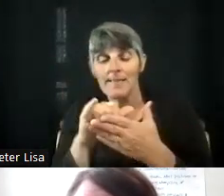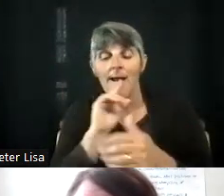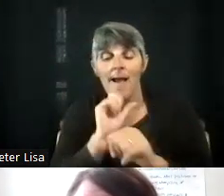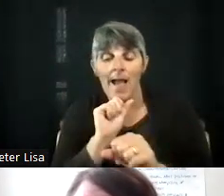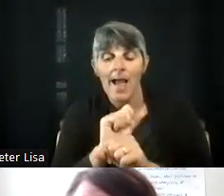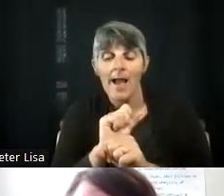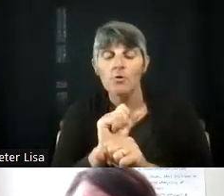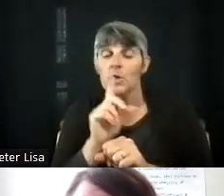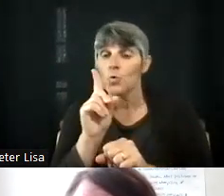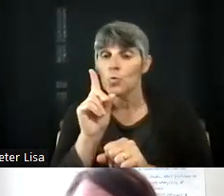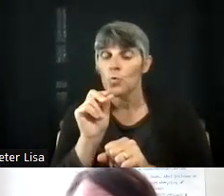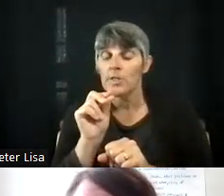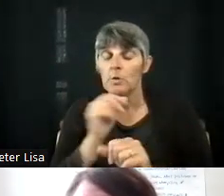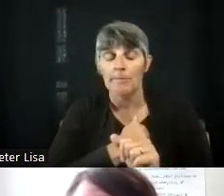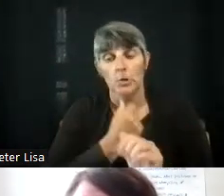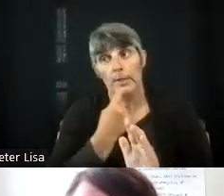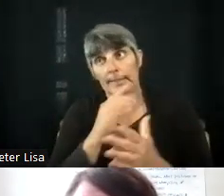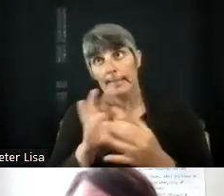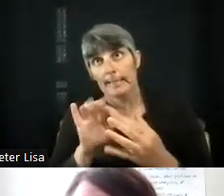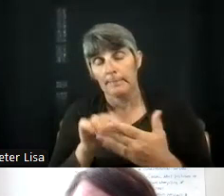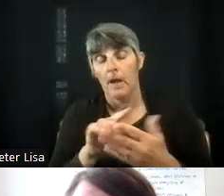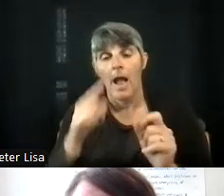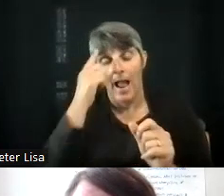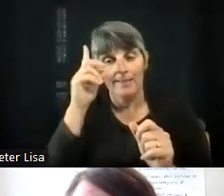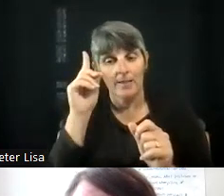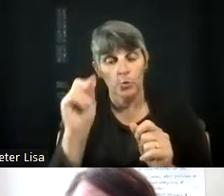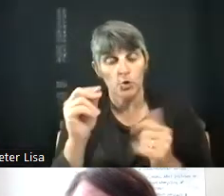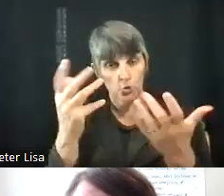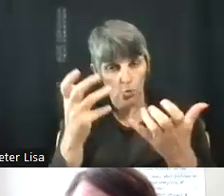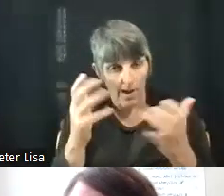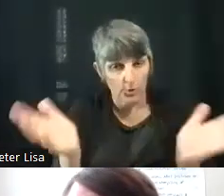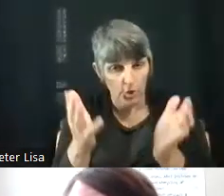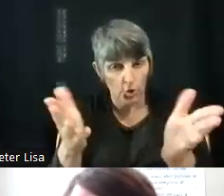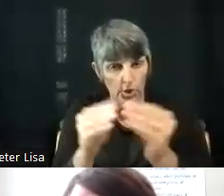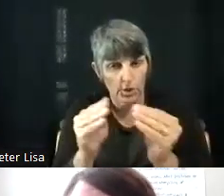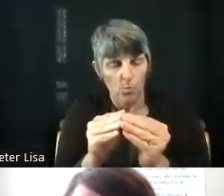we do, I mean, sorry to say this, but I think we actually do want to encourage more,